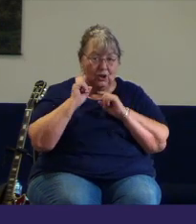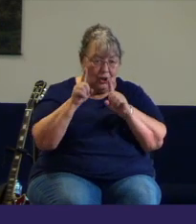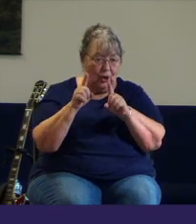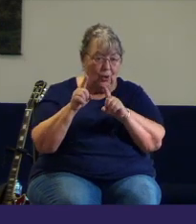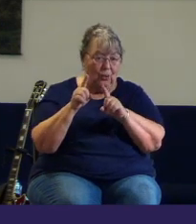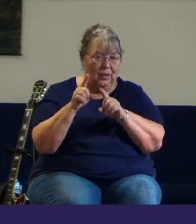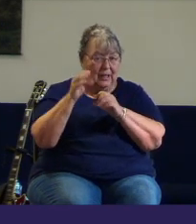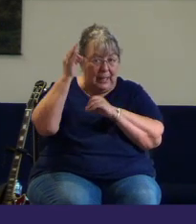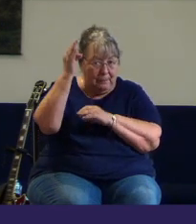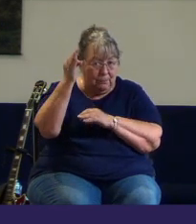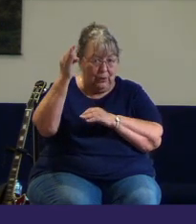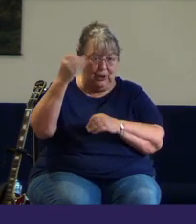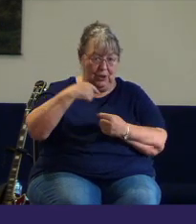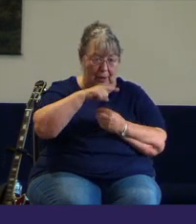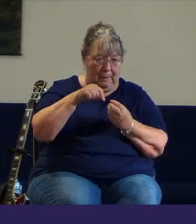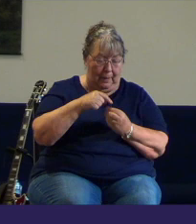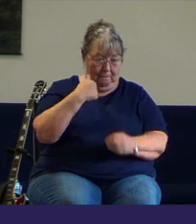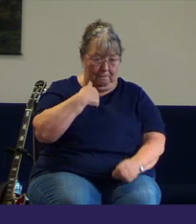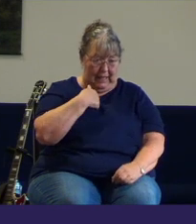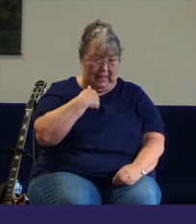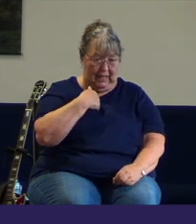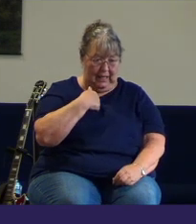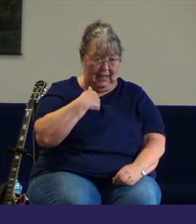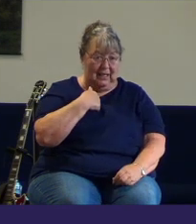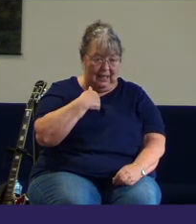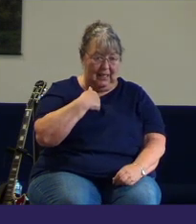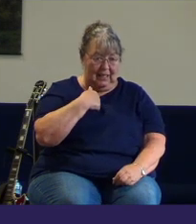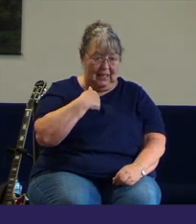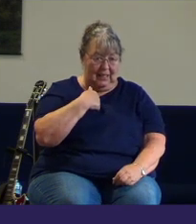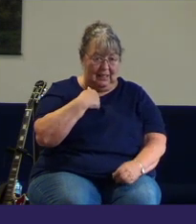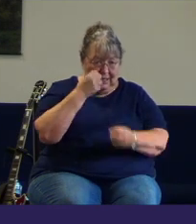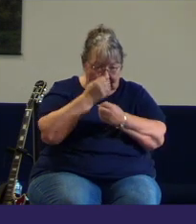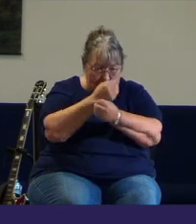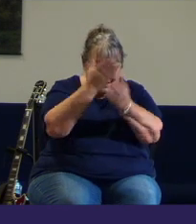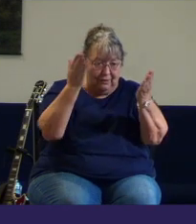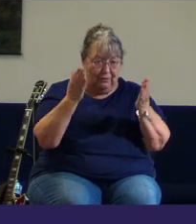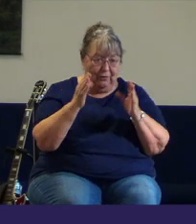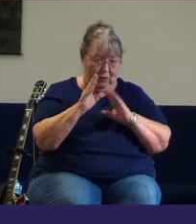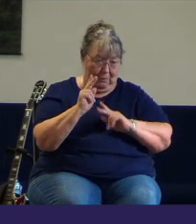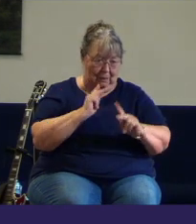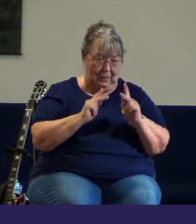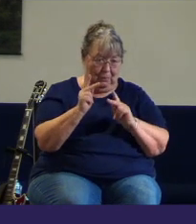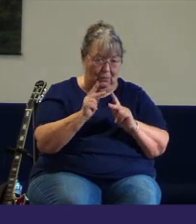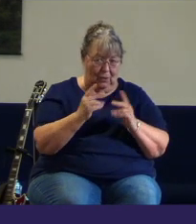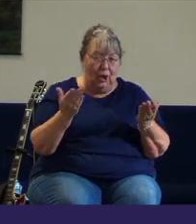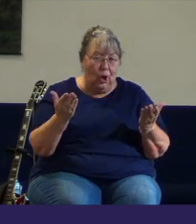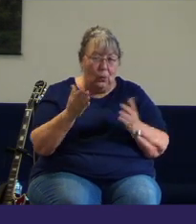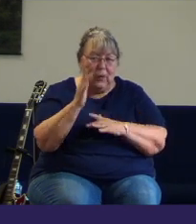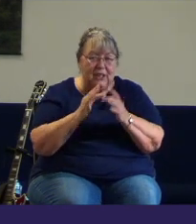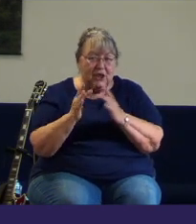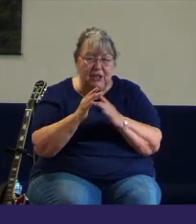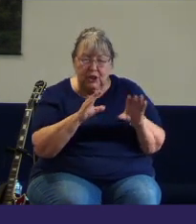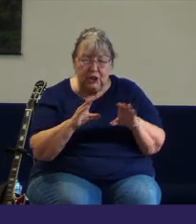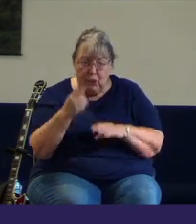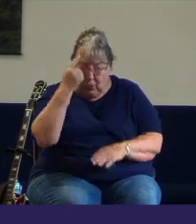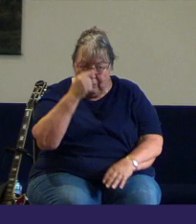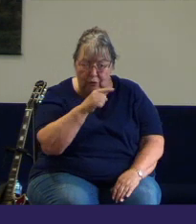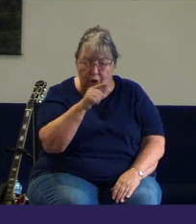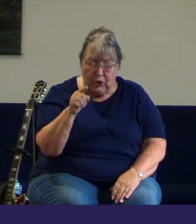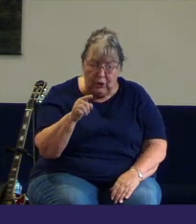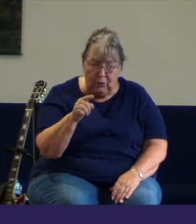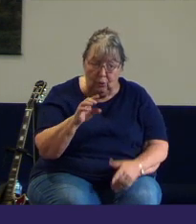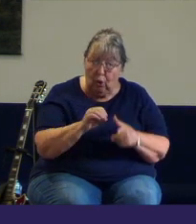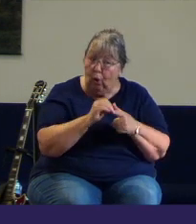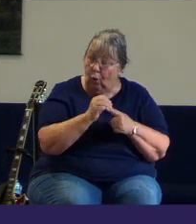story. We all have a story. What's he done for you? What's he doing for you? Or what has he kept you from? Or